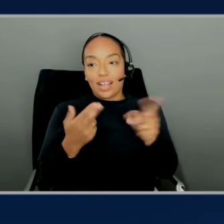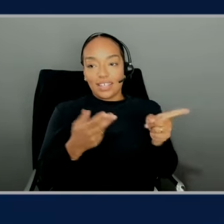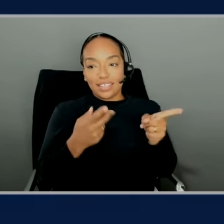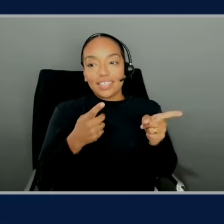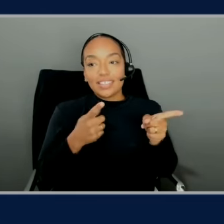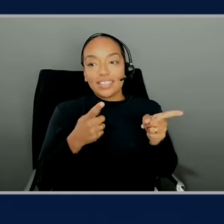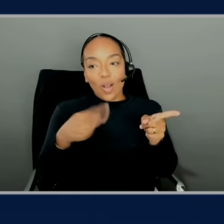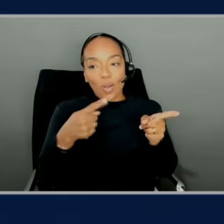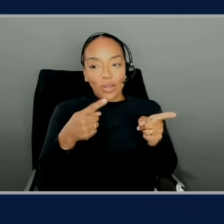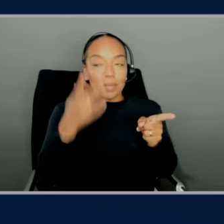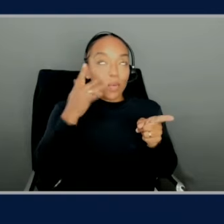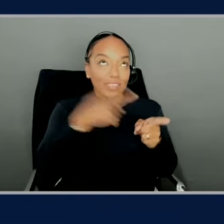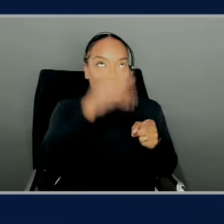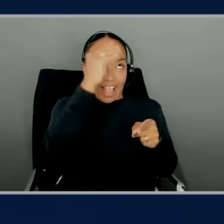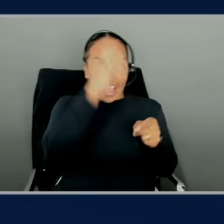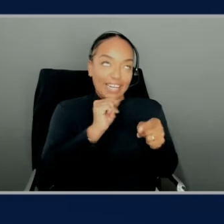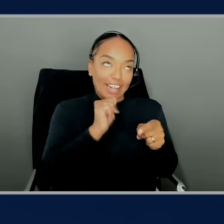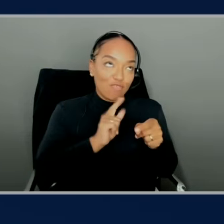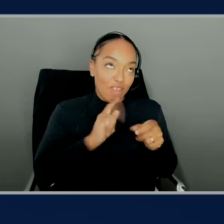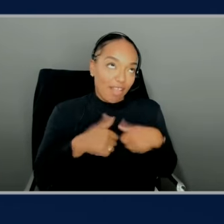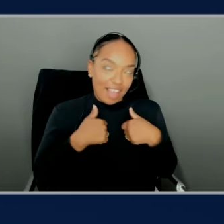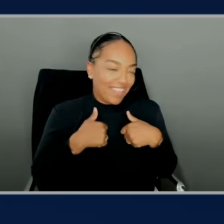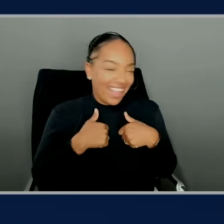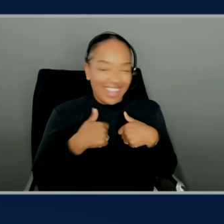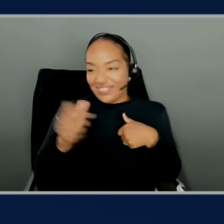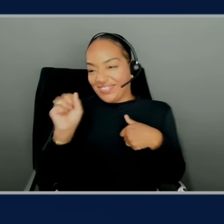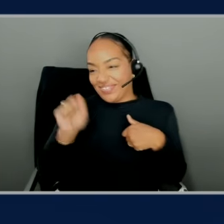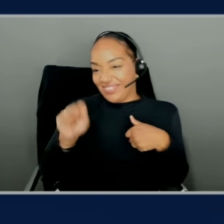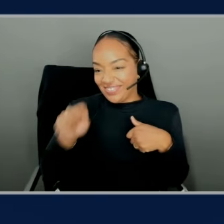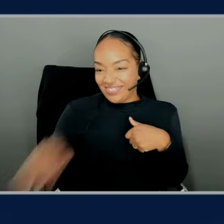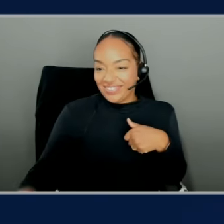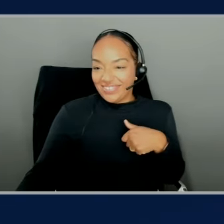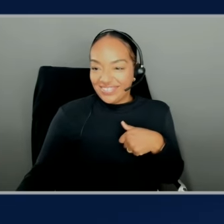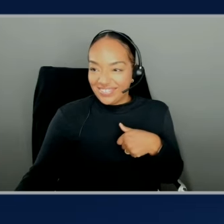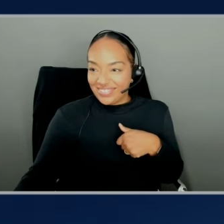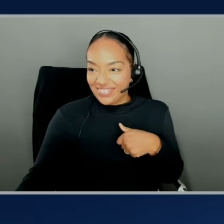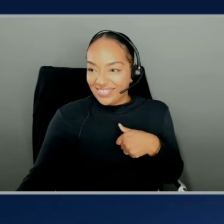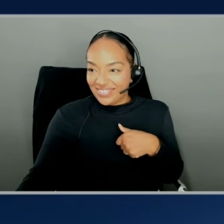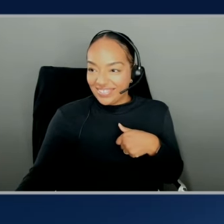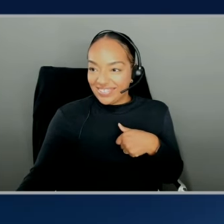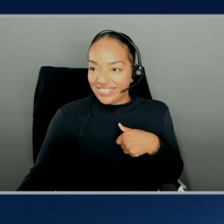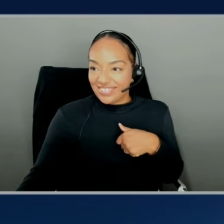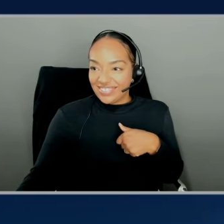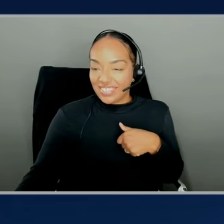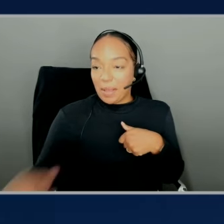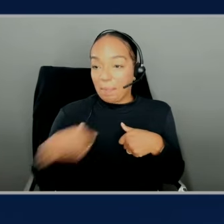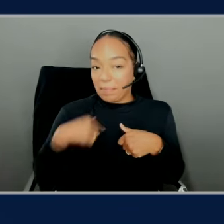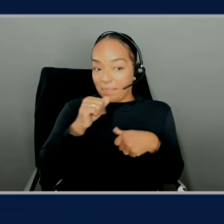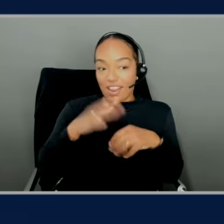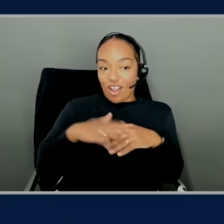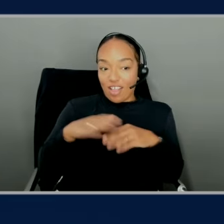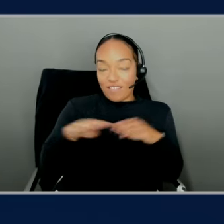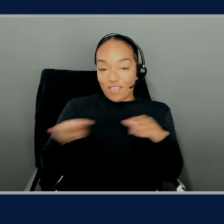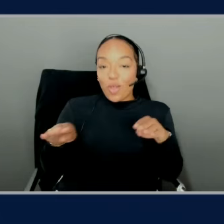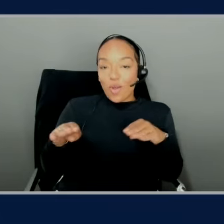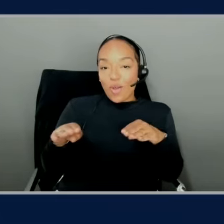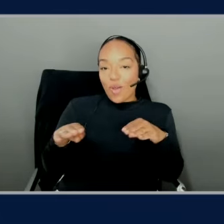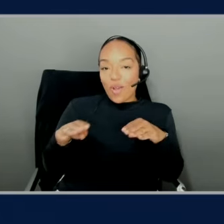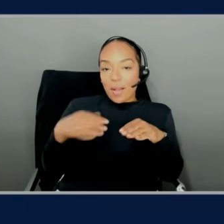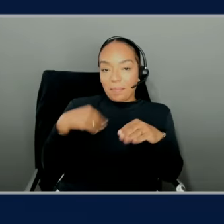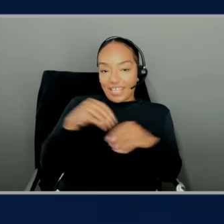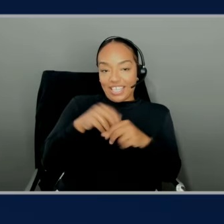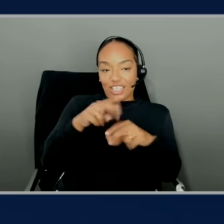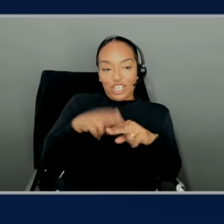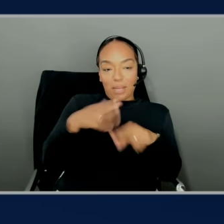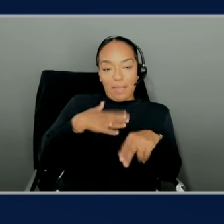life. Do you want to introduce yourself? Yeah, I'm Am Gravelny. I'm not on the floor, I'm in a chair. But I'm a developer advocate here